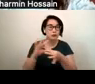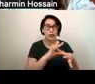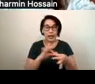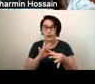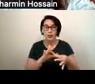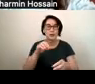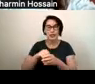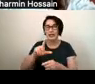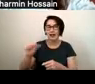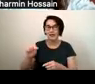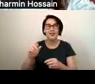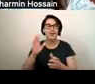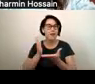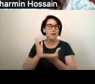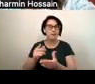with this first clip.